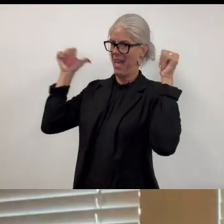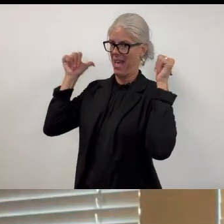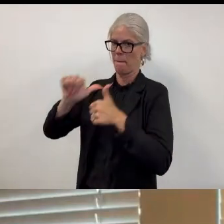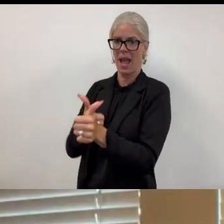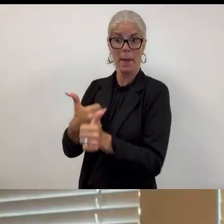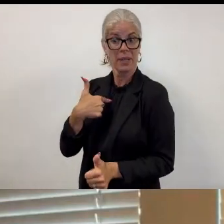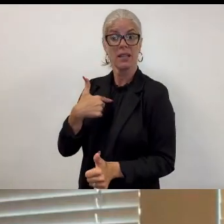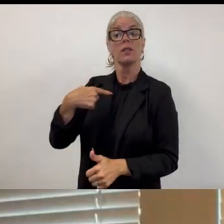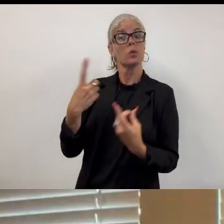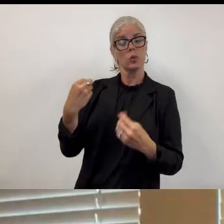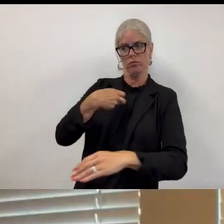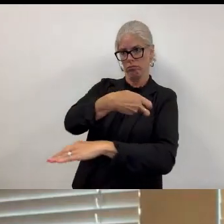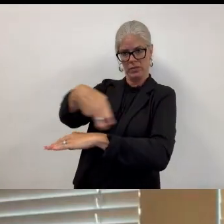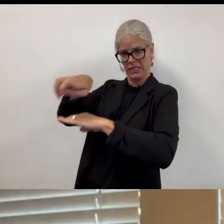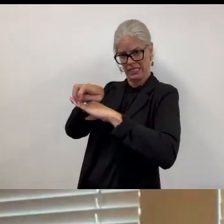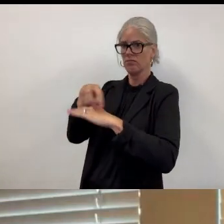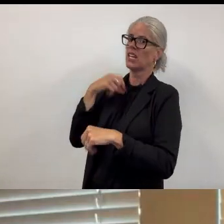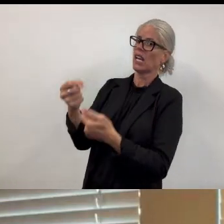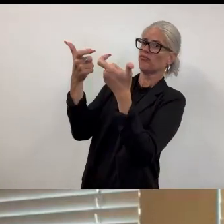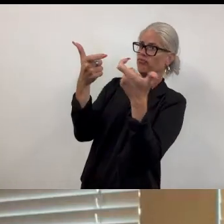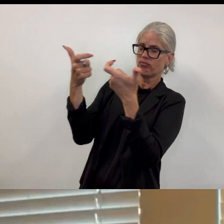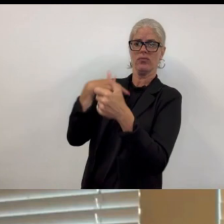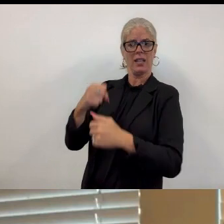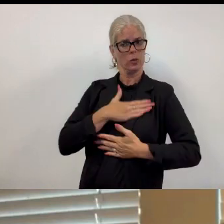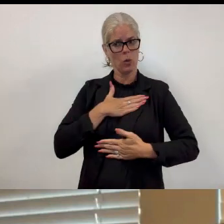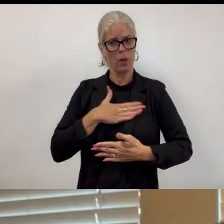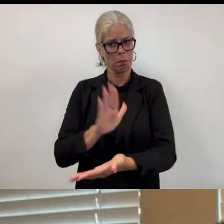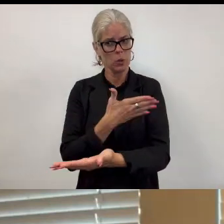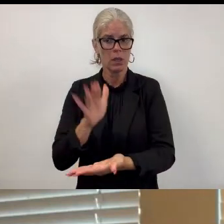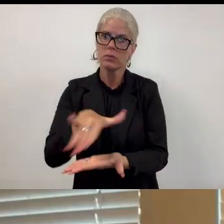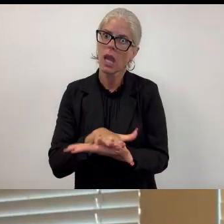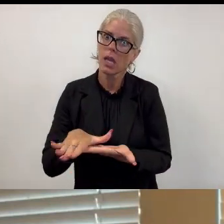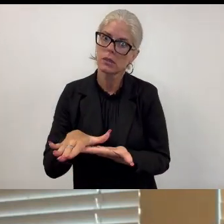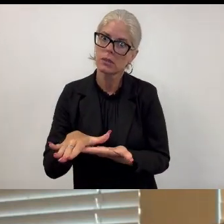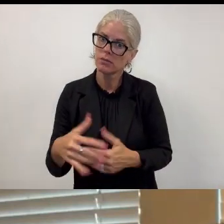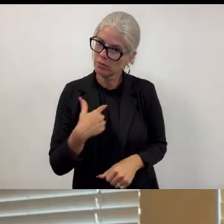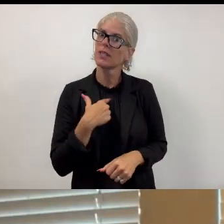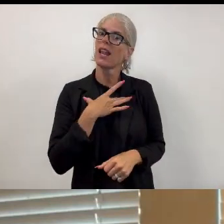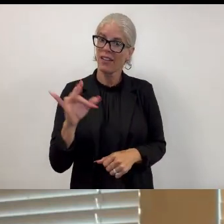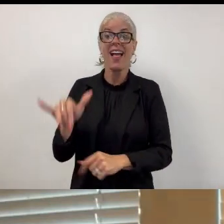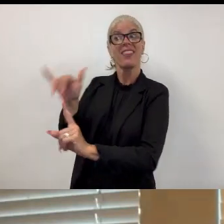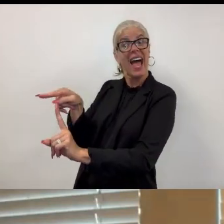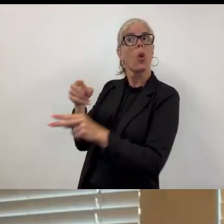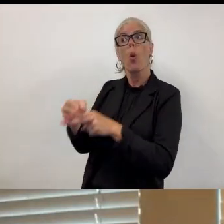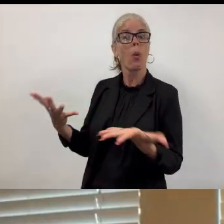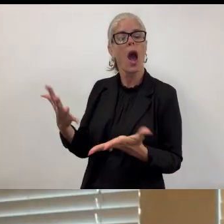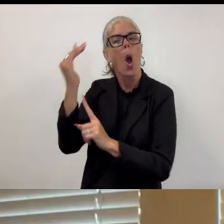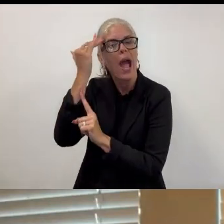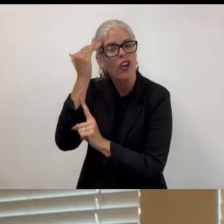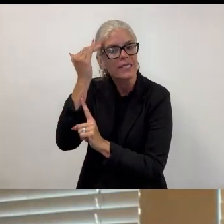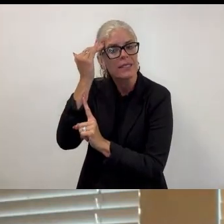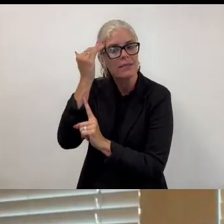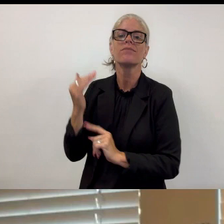front of the crowd, so that someone who is seated like myself can still see and enjoy the show. And that's what I mean